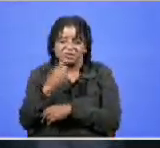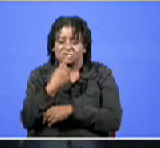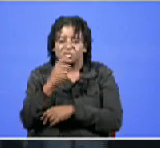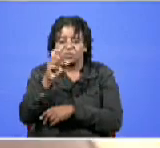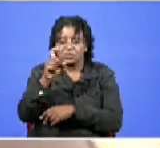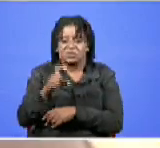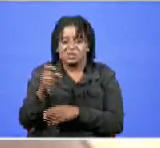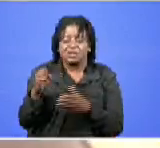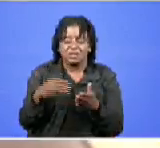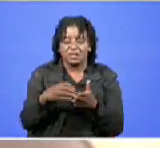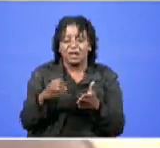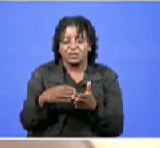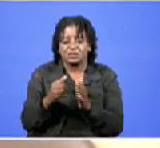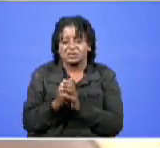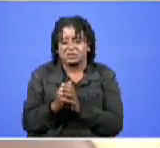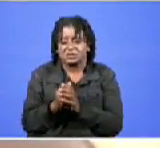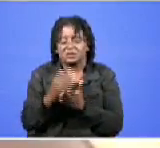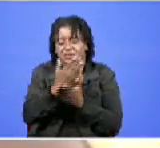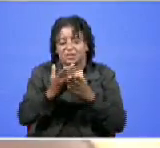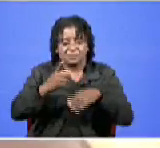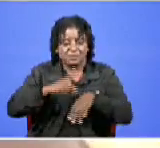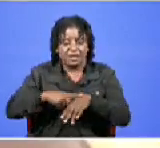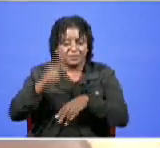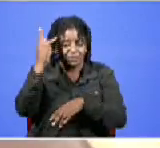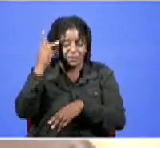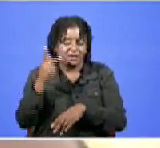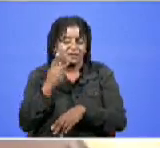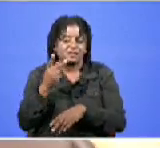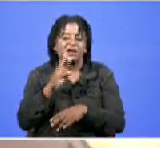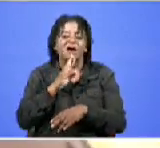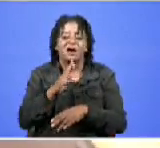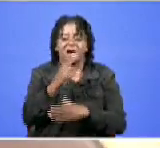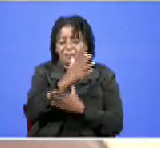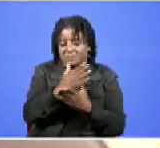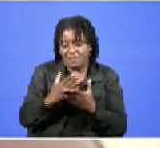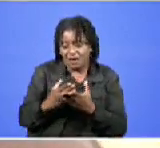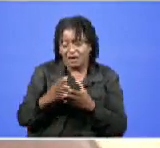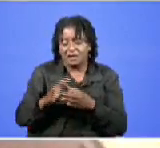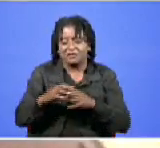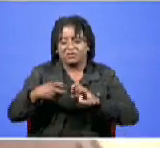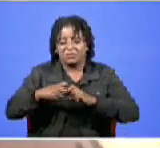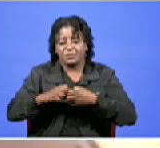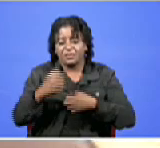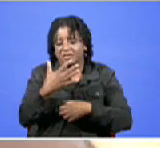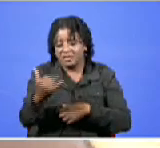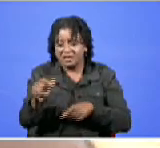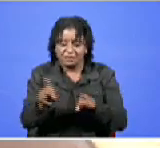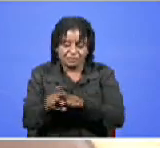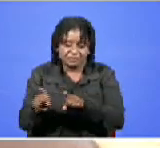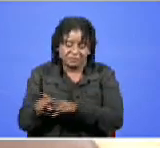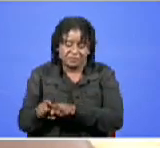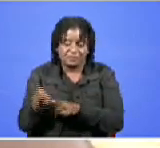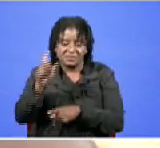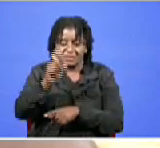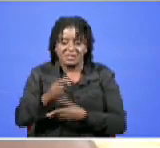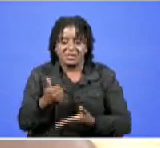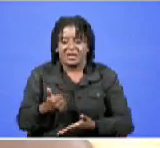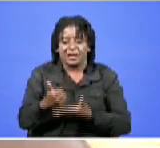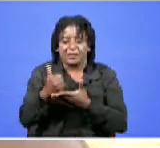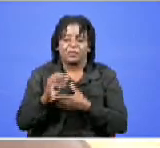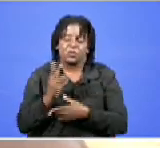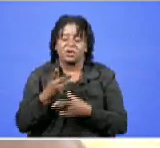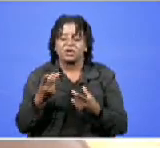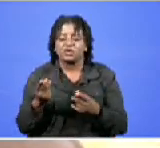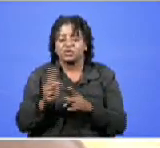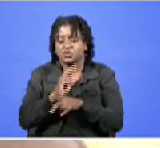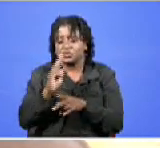Sometimes the parents are part of the problem and they themselves need help. So we are using